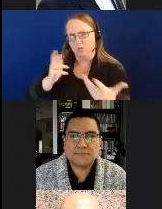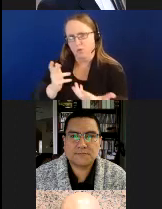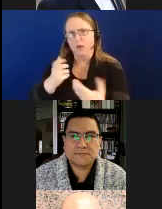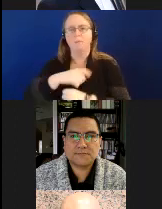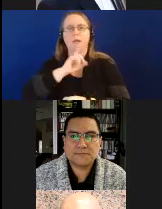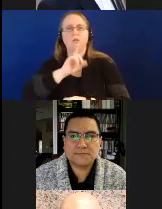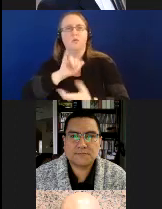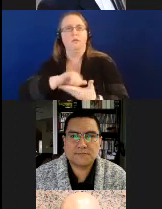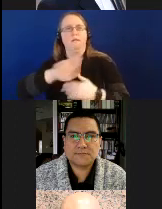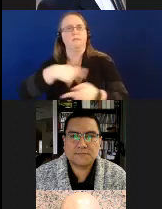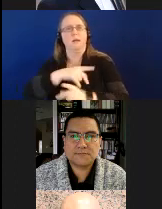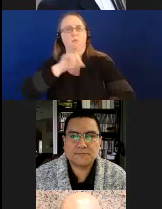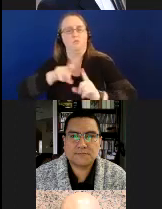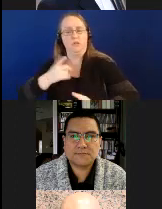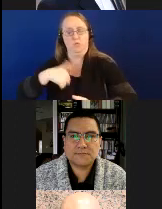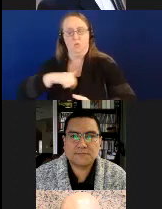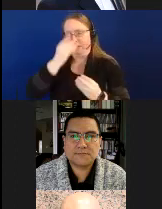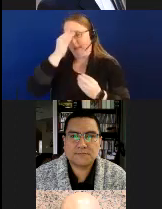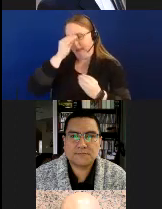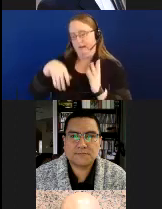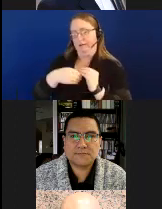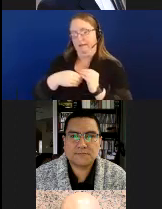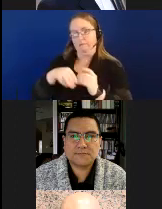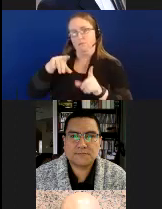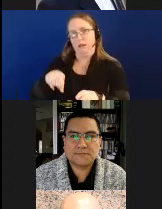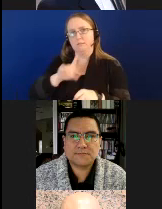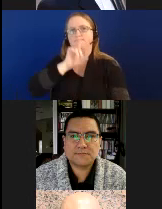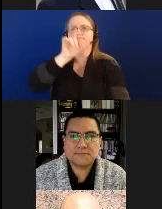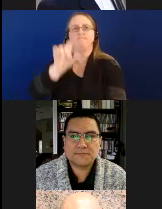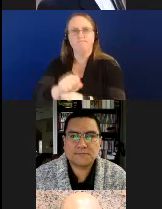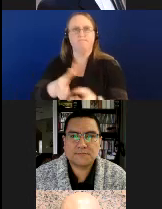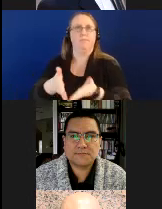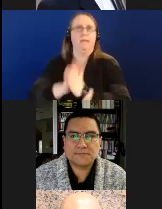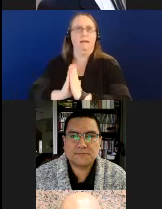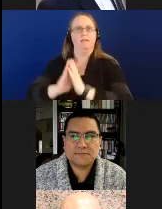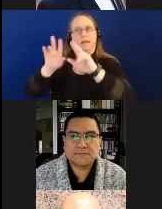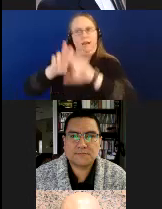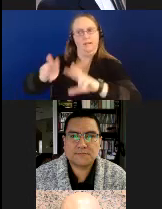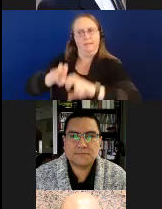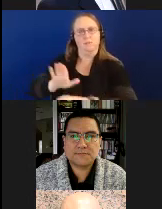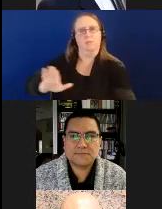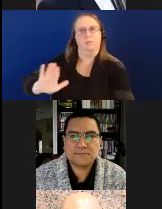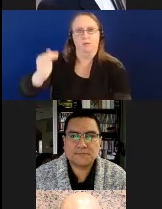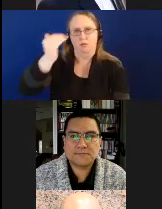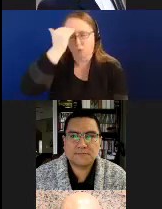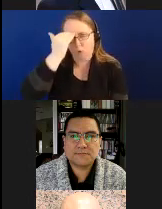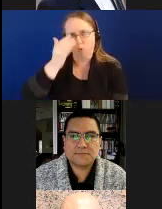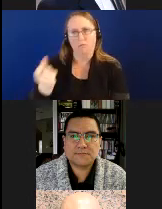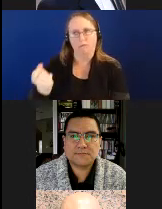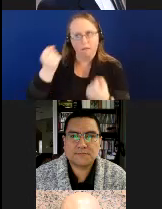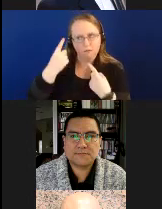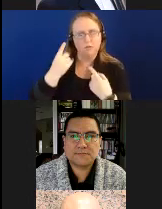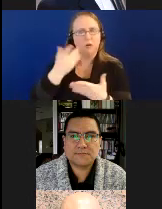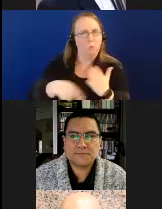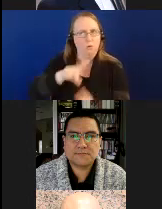question types we're considering are truly asking students and assessing them on what they know and that they understand what is being